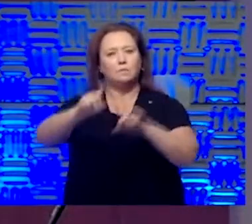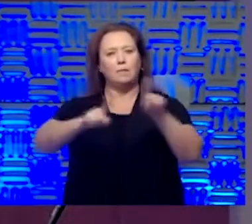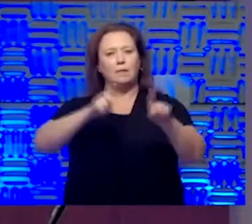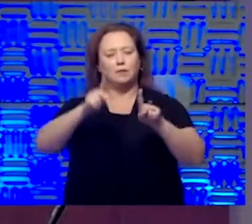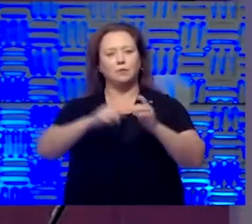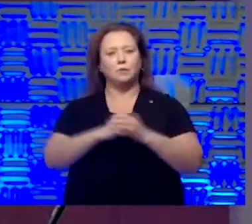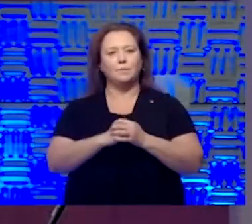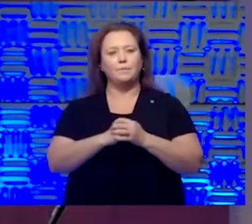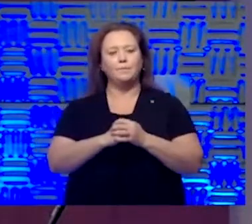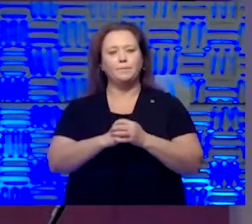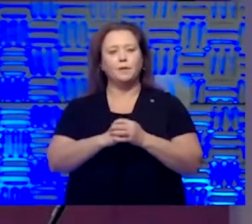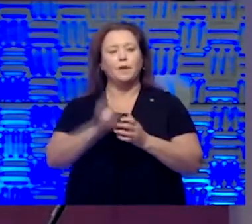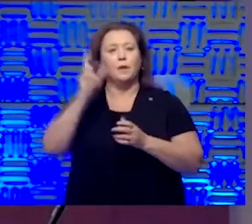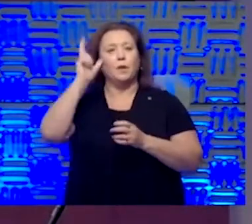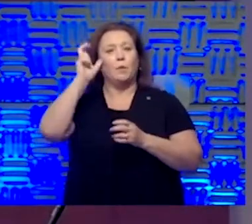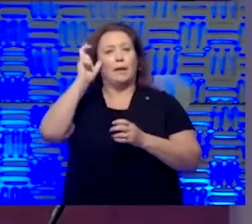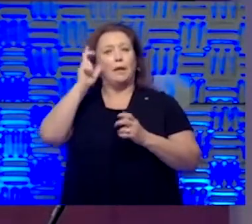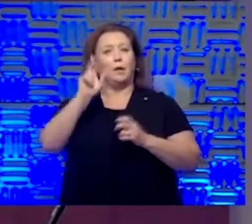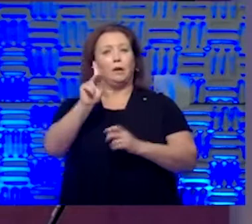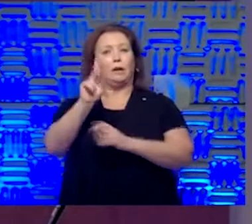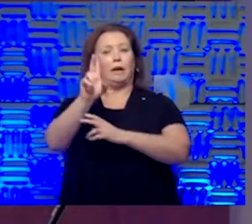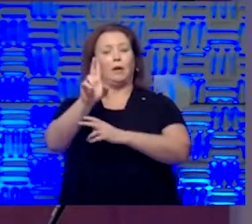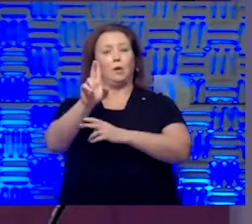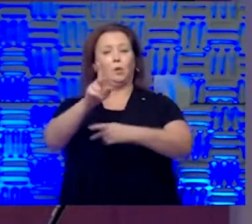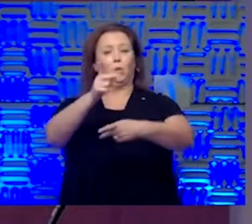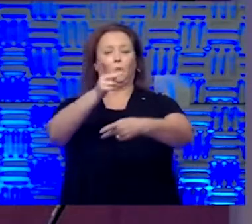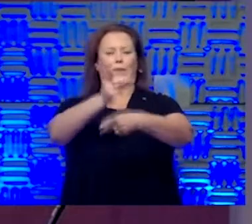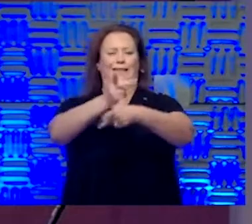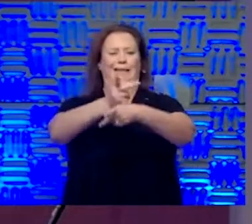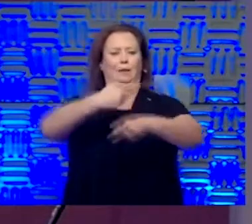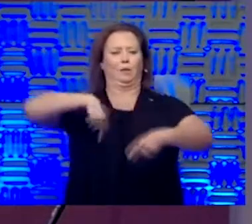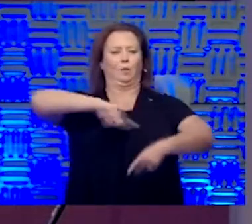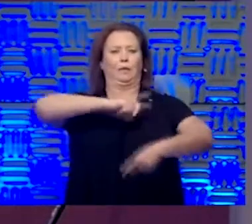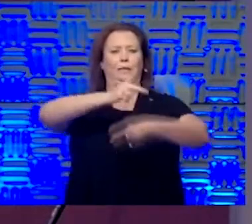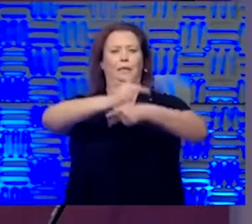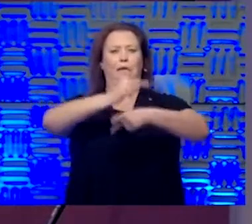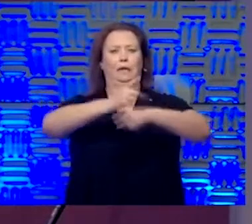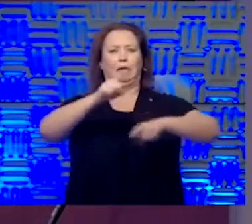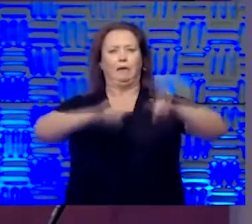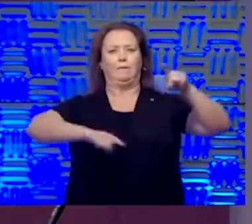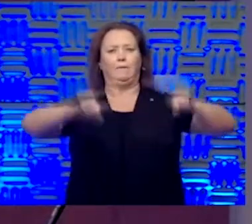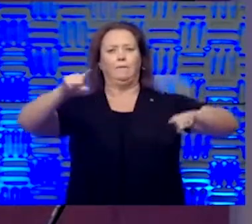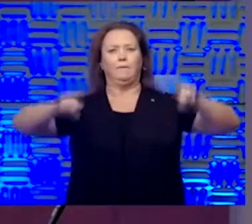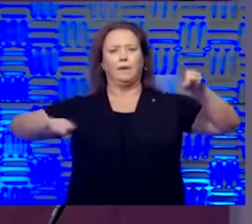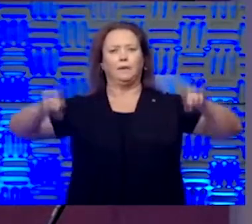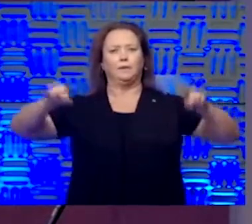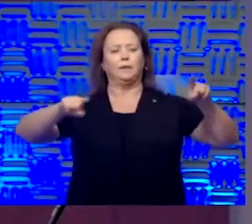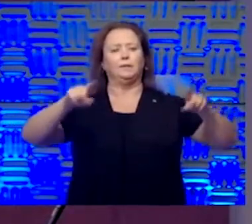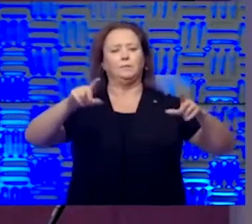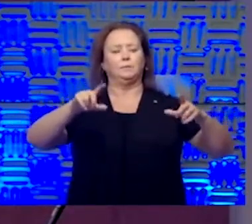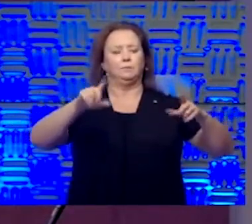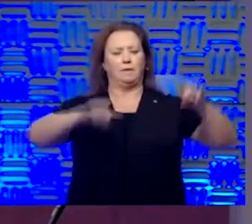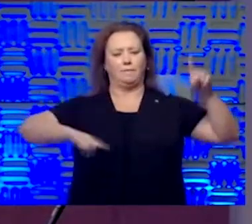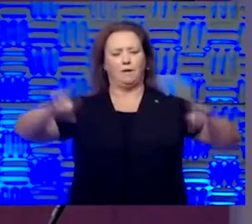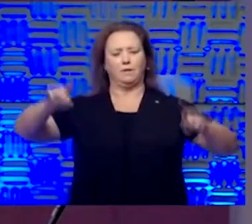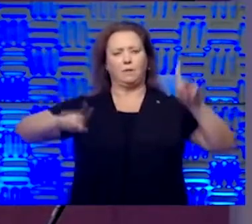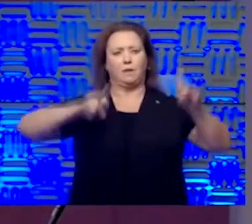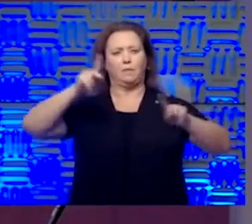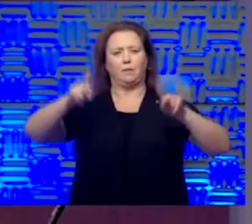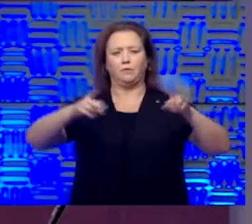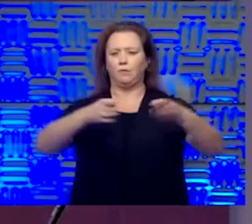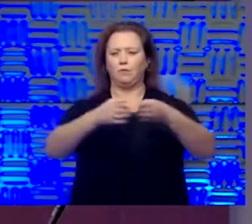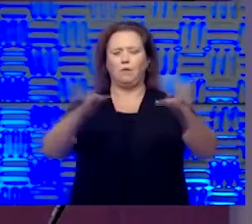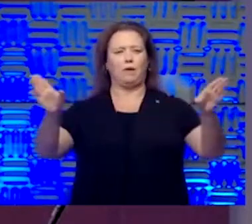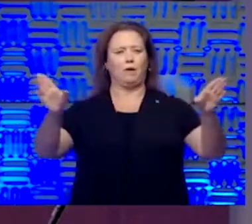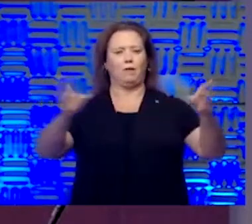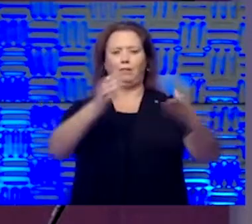KU or within our healthcare system, we take care of a vast, very diverse population across all